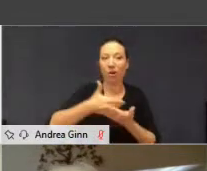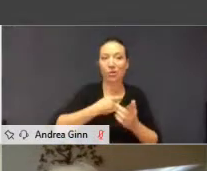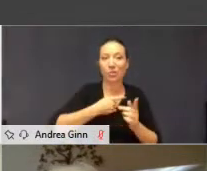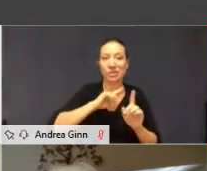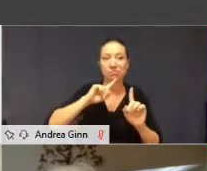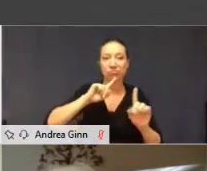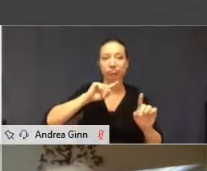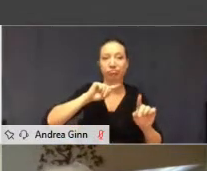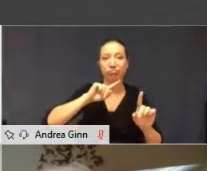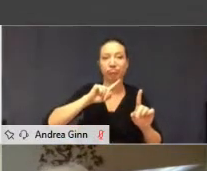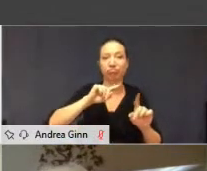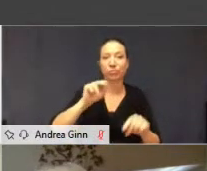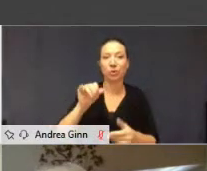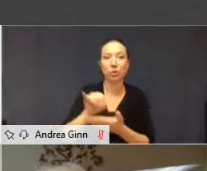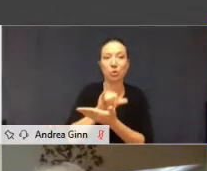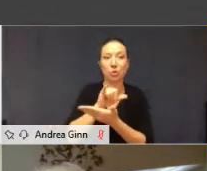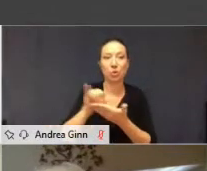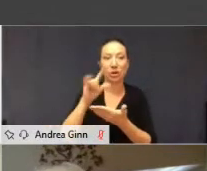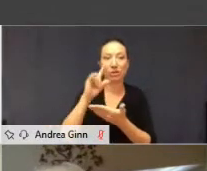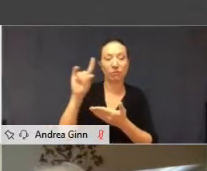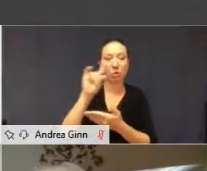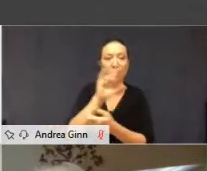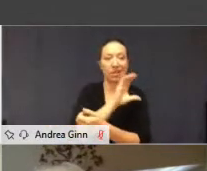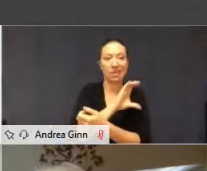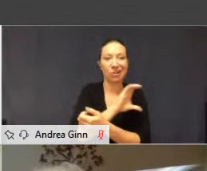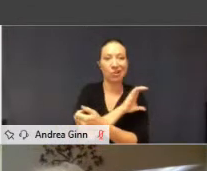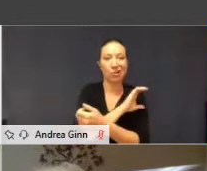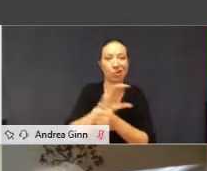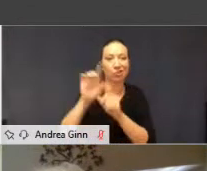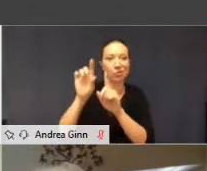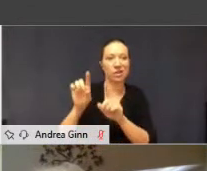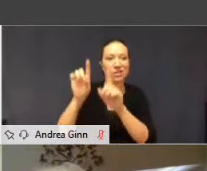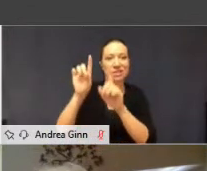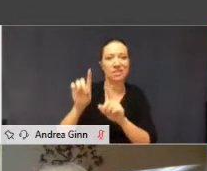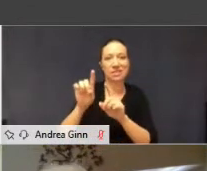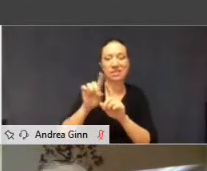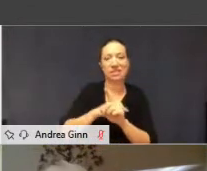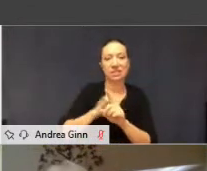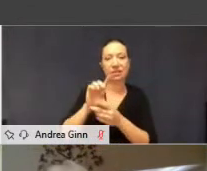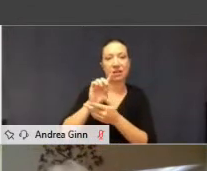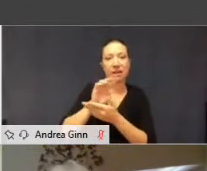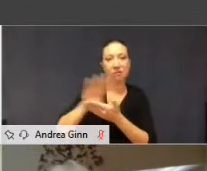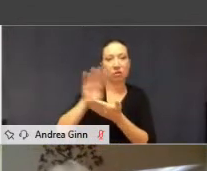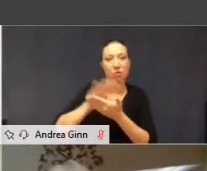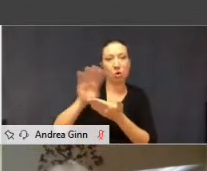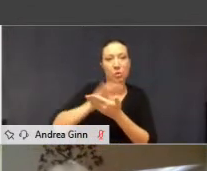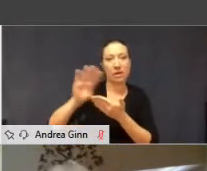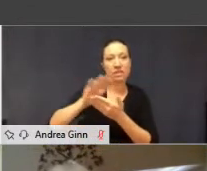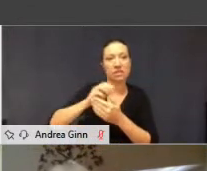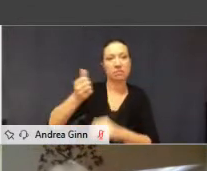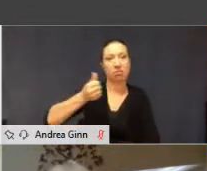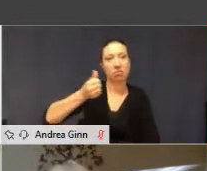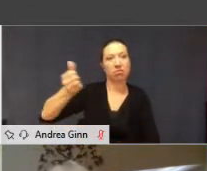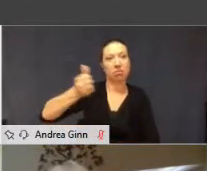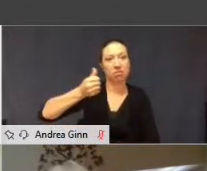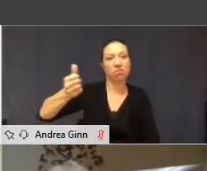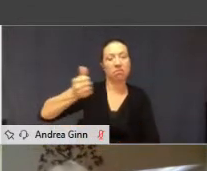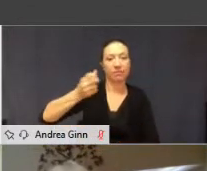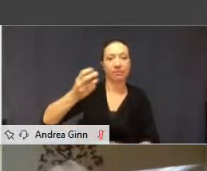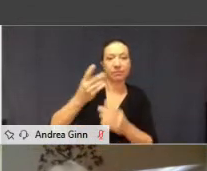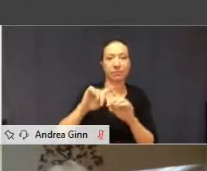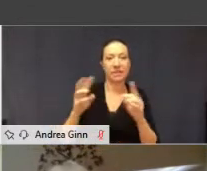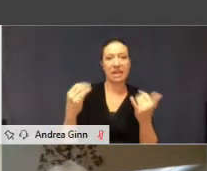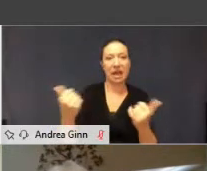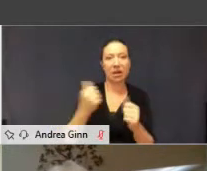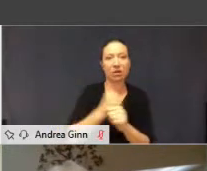every 4 weeks. We had to travel to New York to Sloan Kettering. We do those visits virtually now. And it's